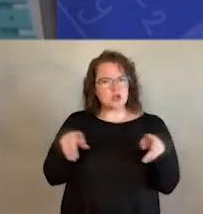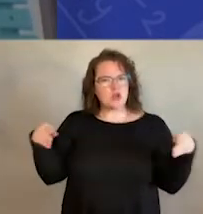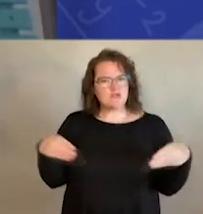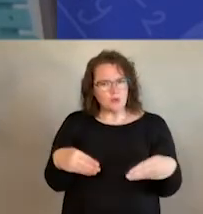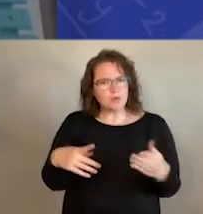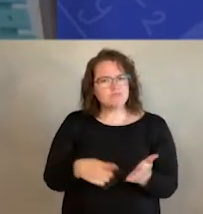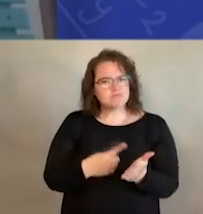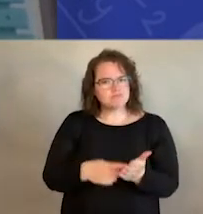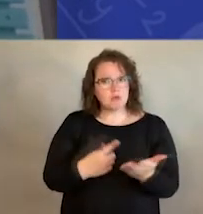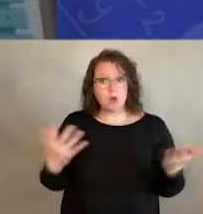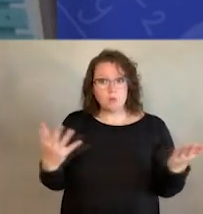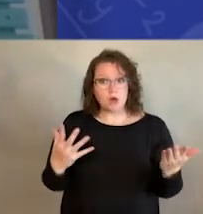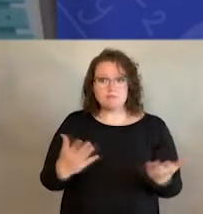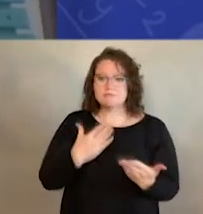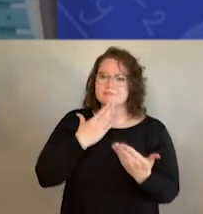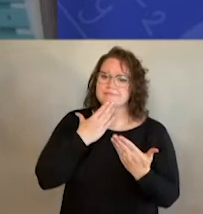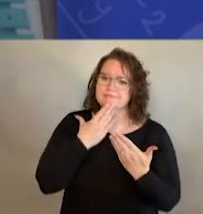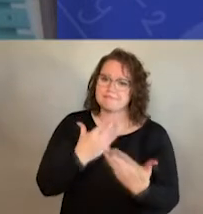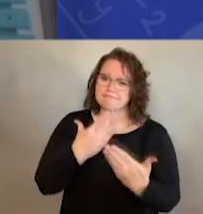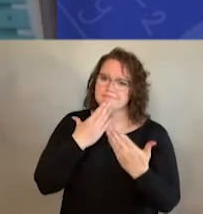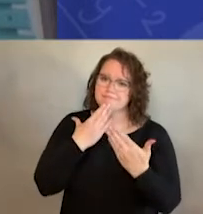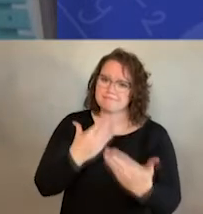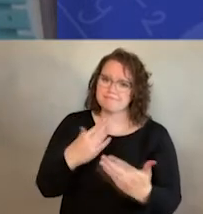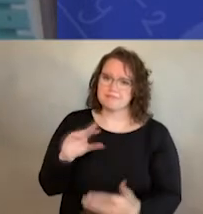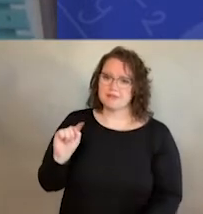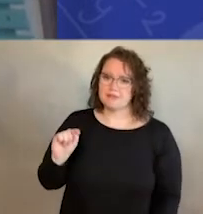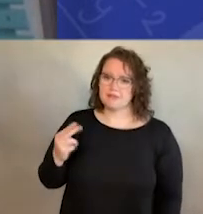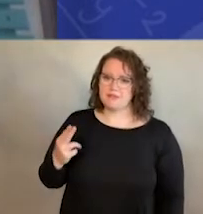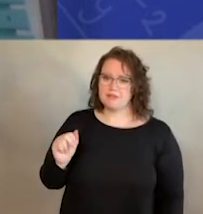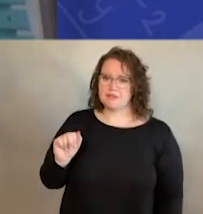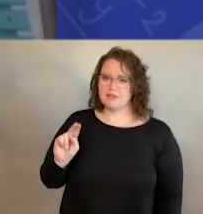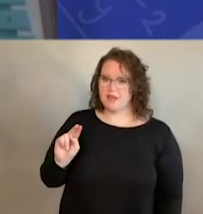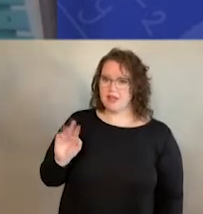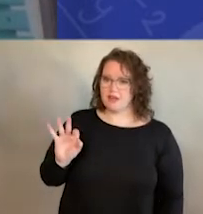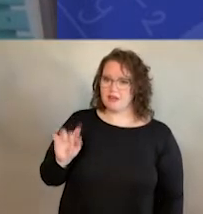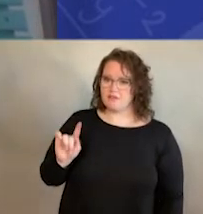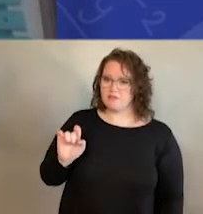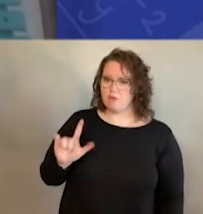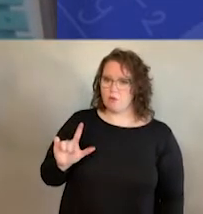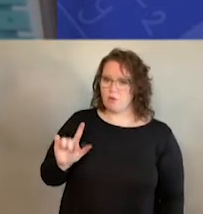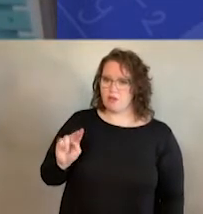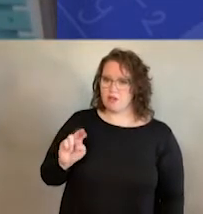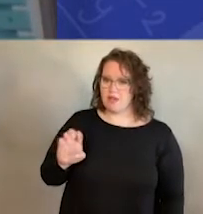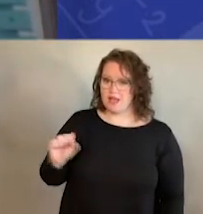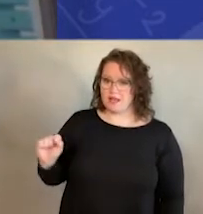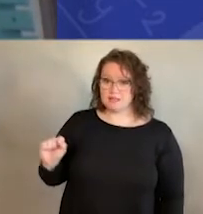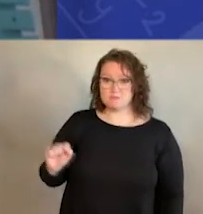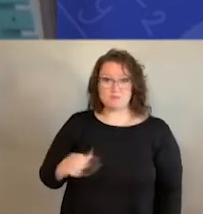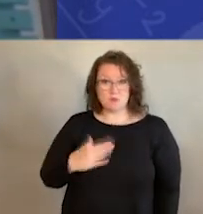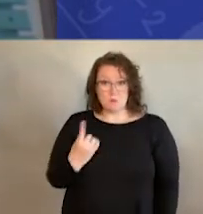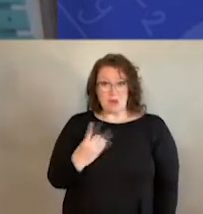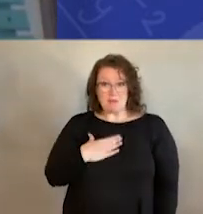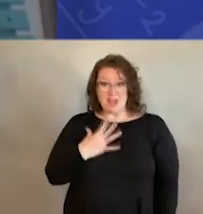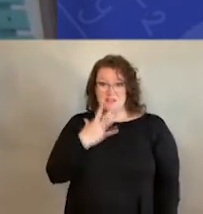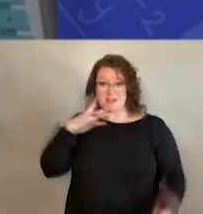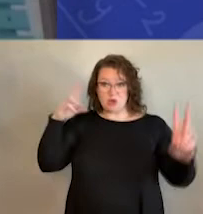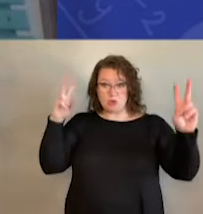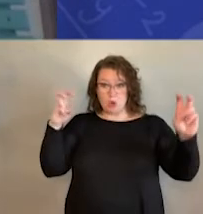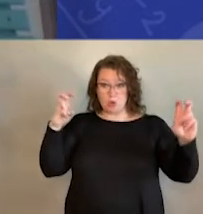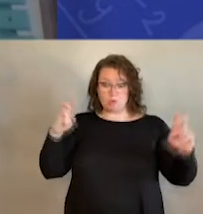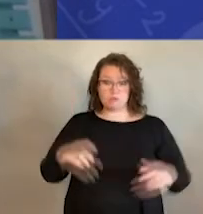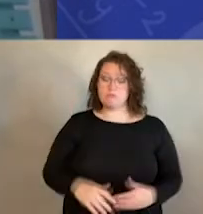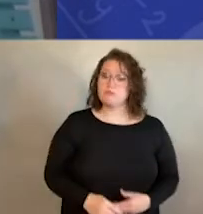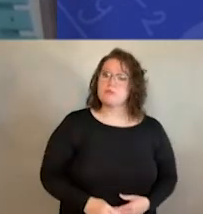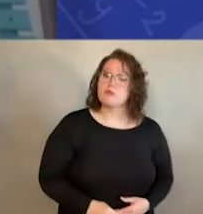for, and that is thankfulness. One of my favorite quotes is, "It is not happy people who